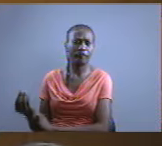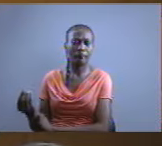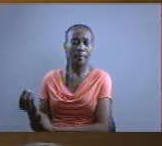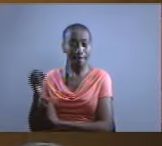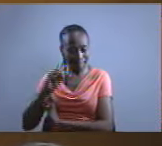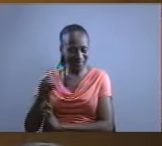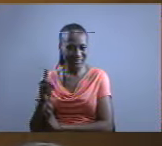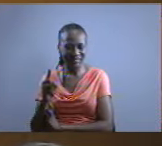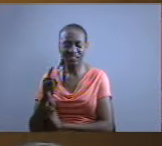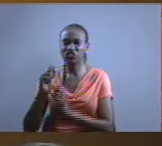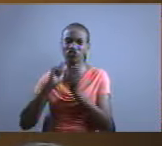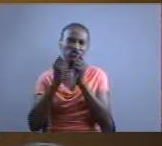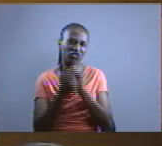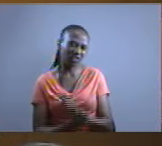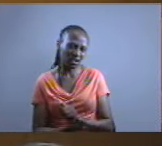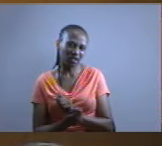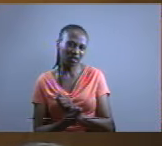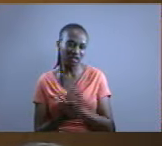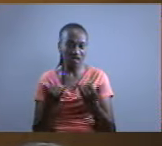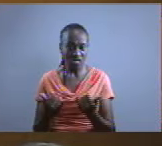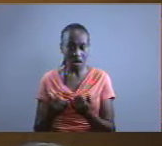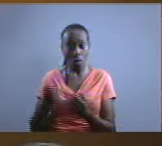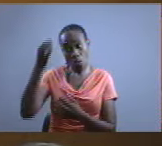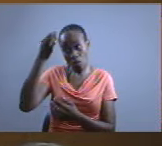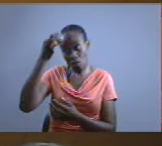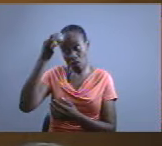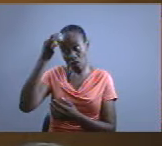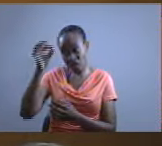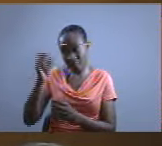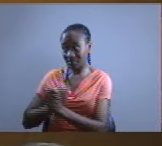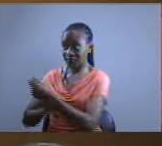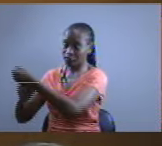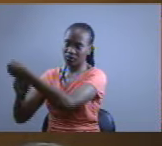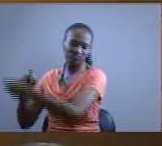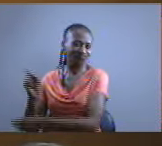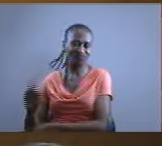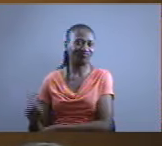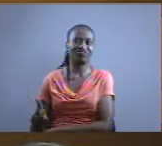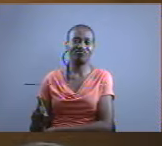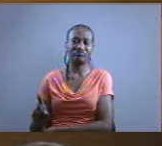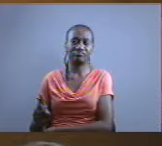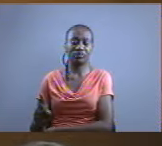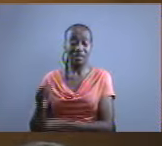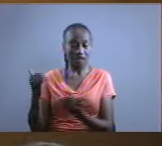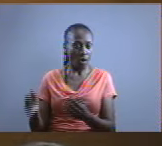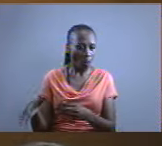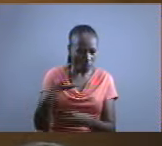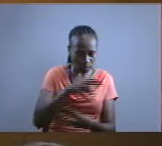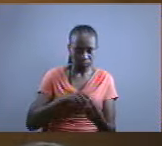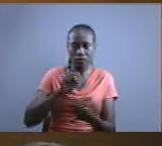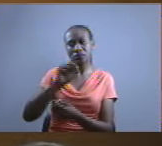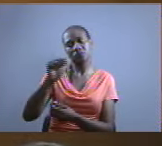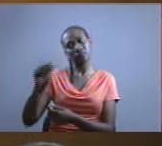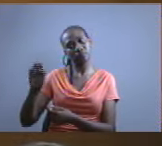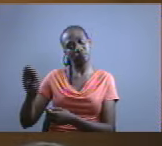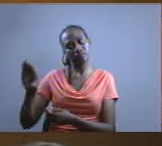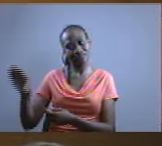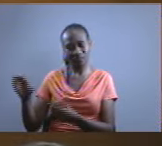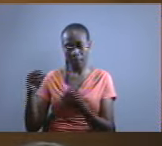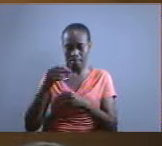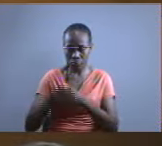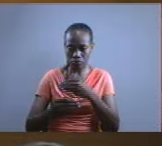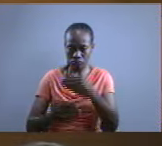ever closer to becoming a de facto state broadcaster. It brings into question the entire SABC editorial review process, which